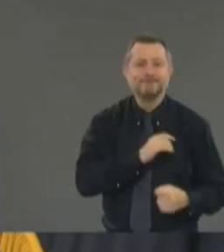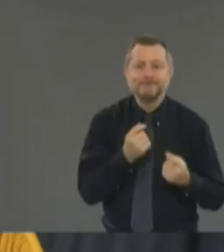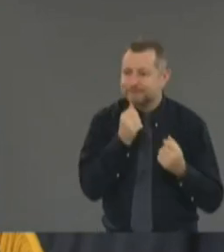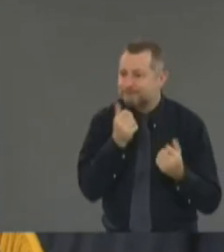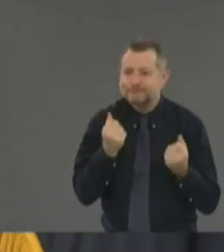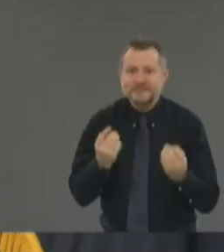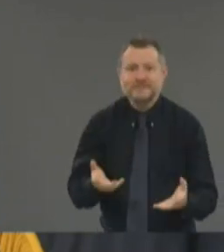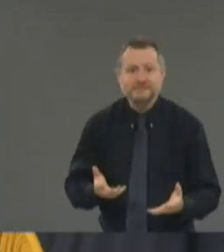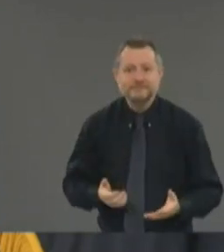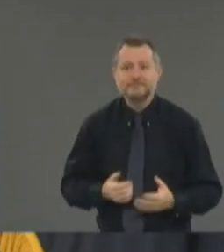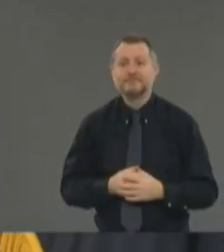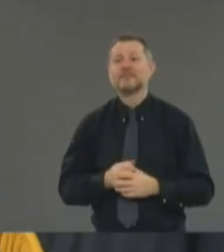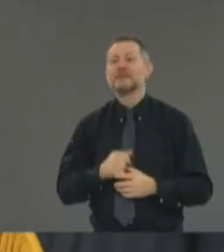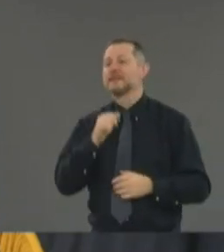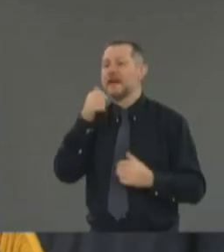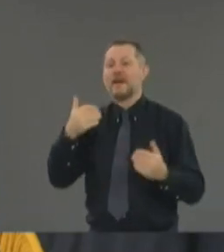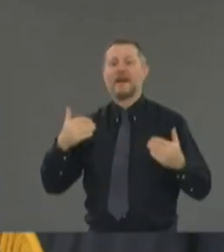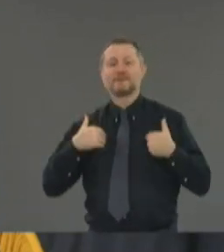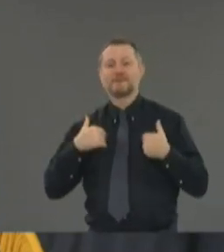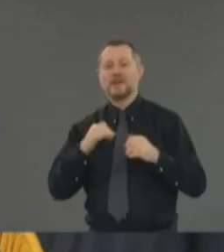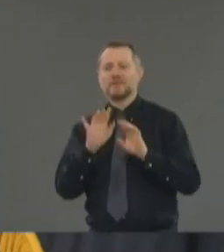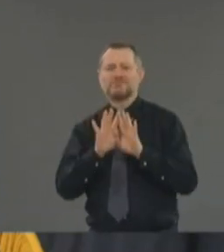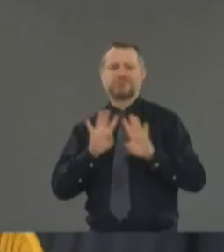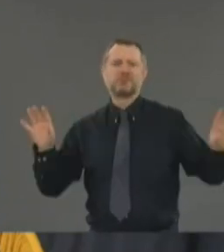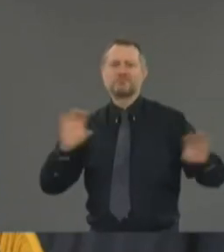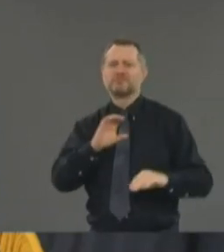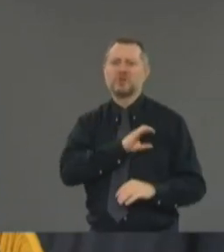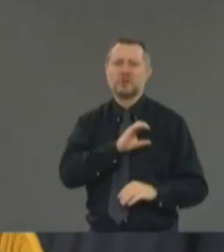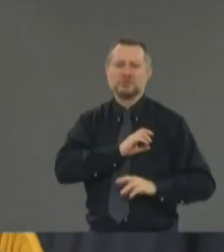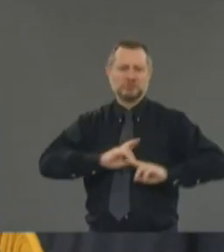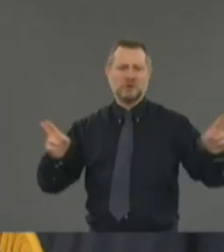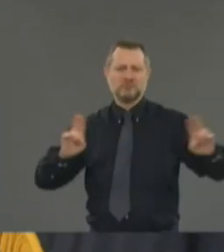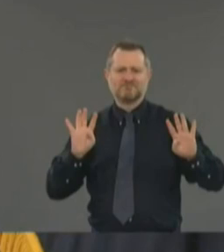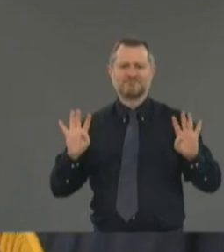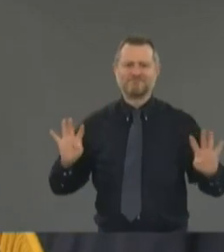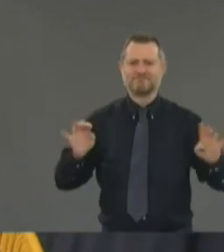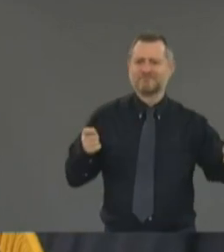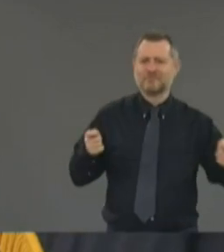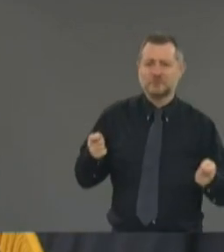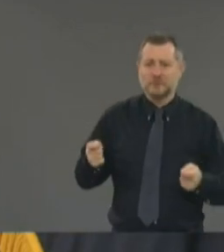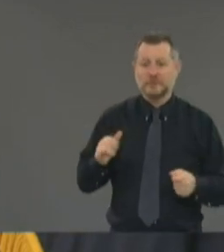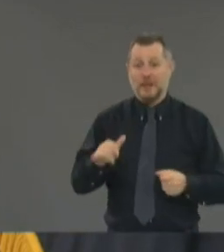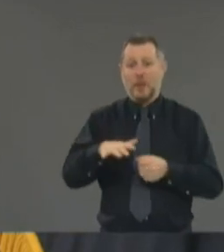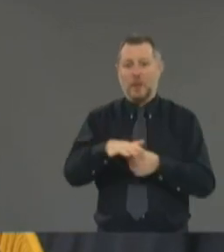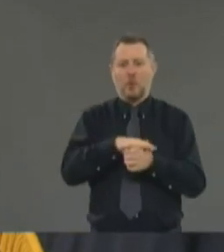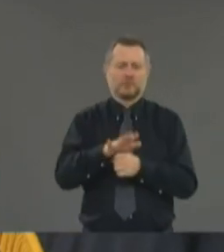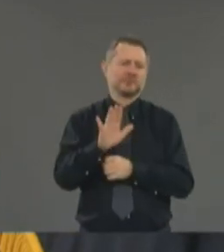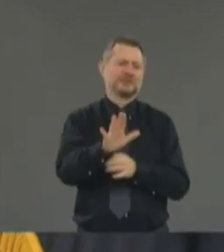don't have a size of a force that can do everything. But that's a local decision.